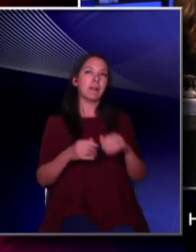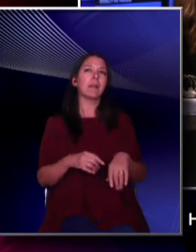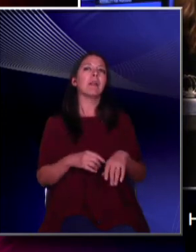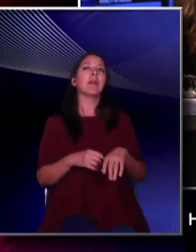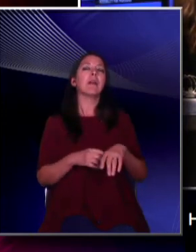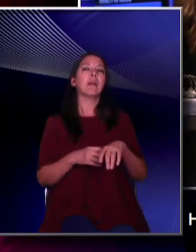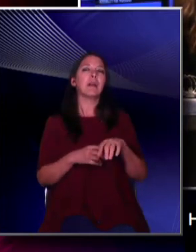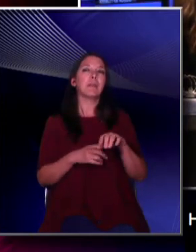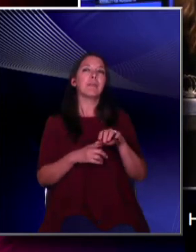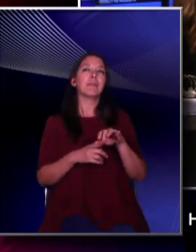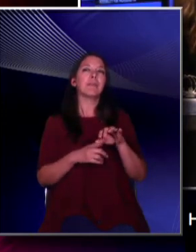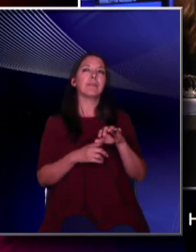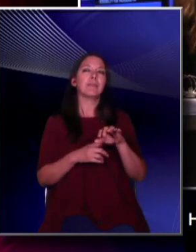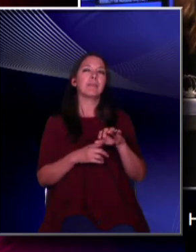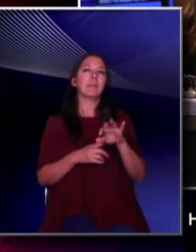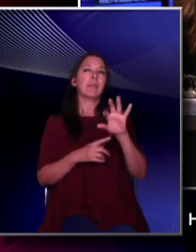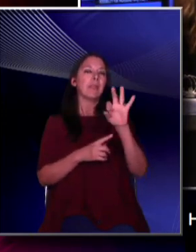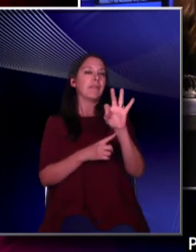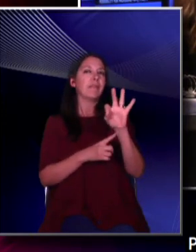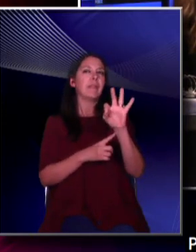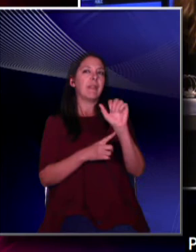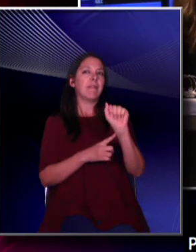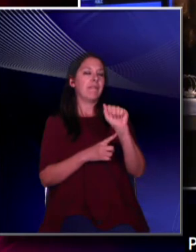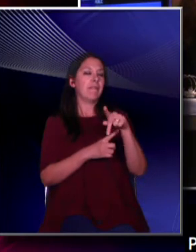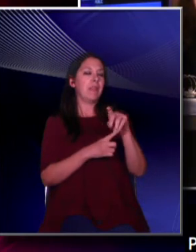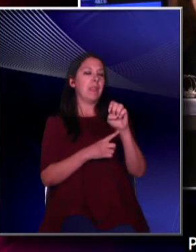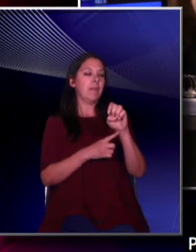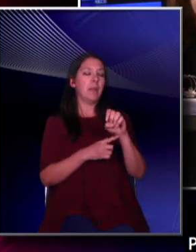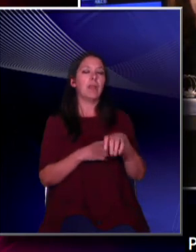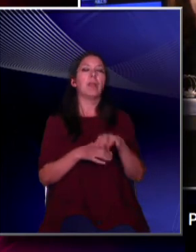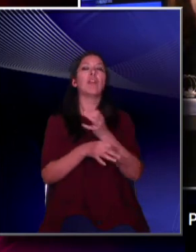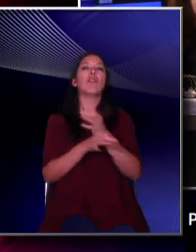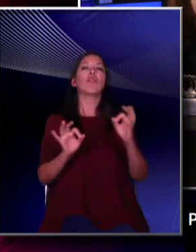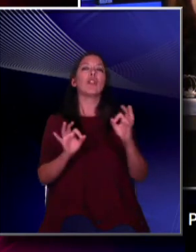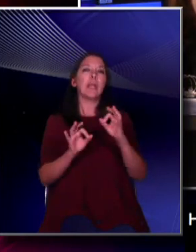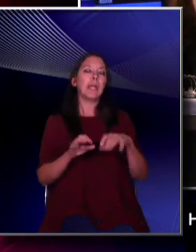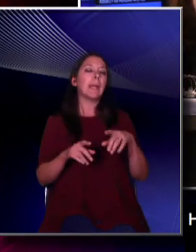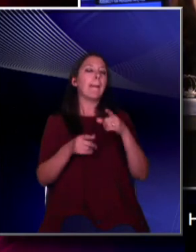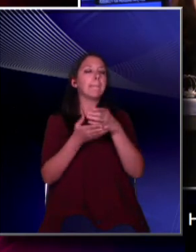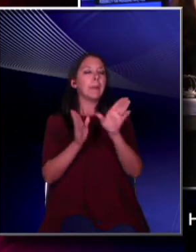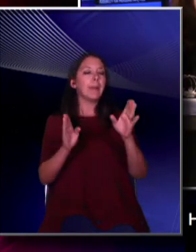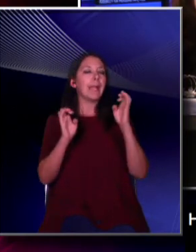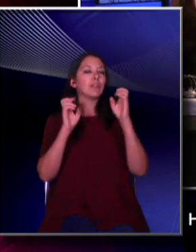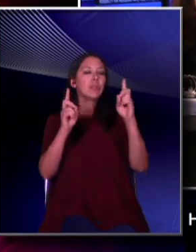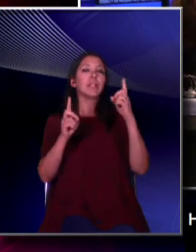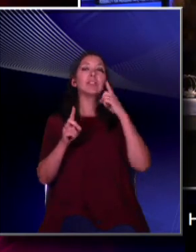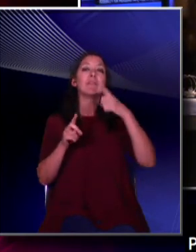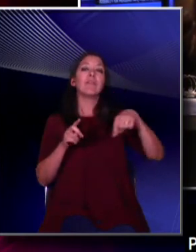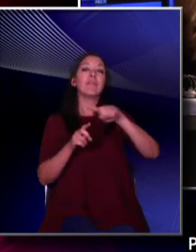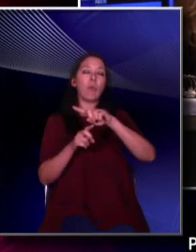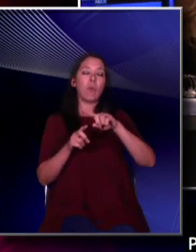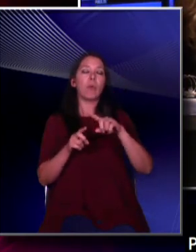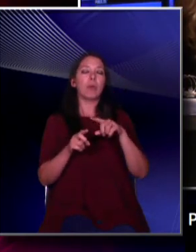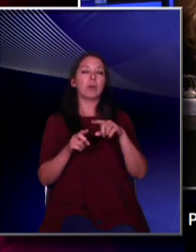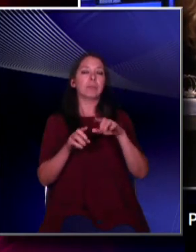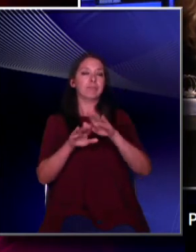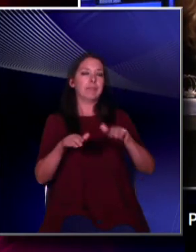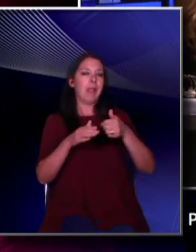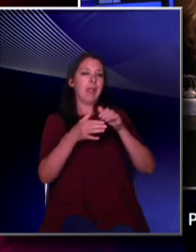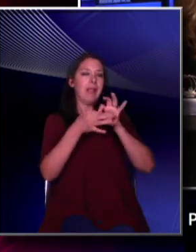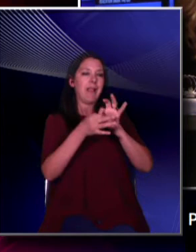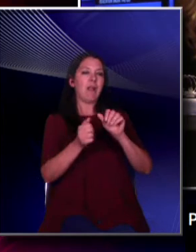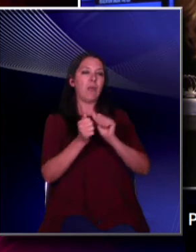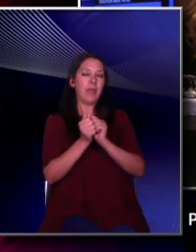free, appropriate public education under the Individuals with Disabilities Education Act,